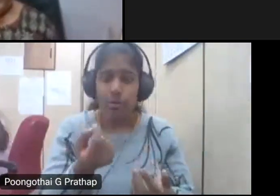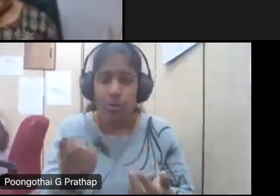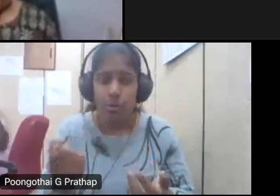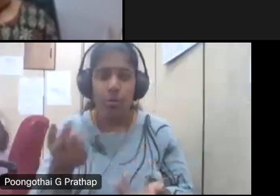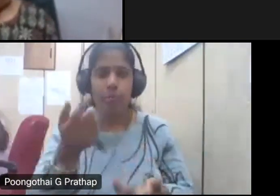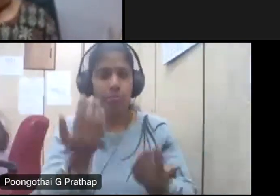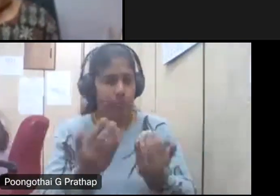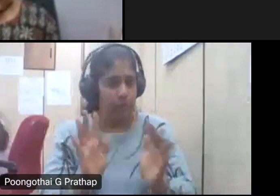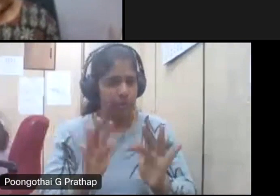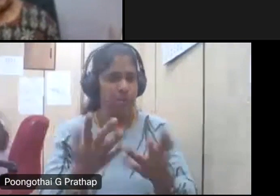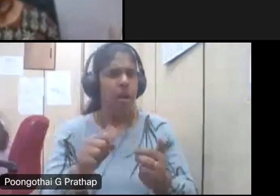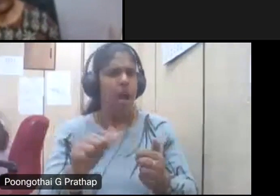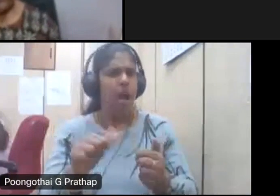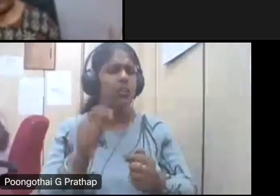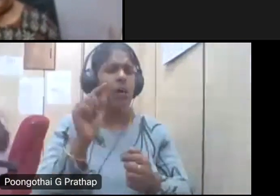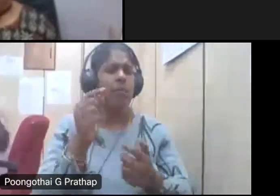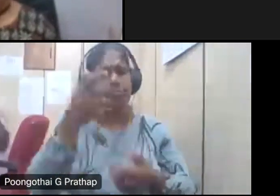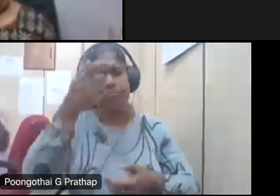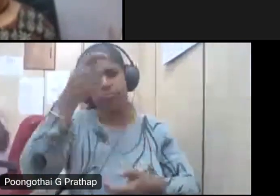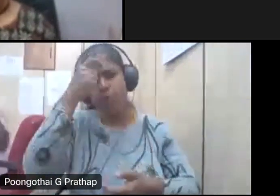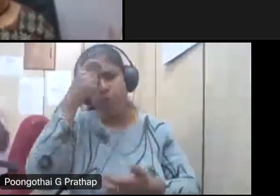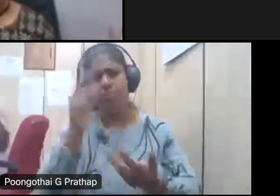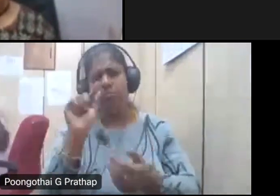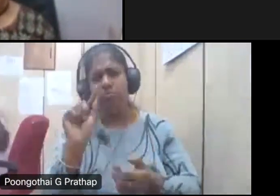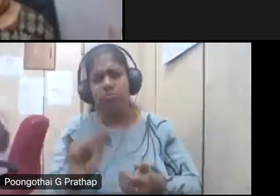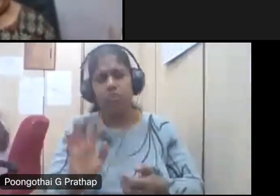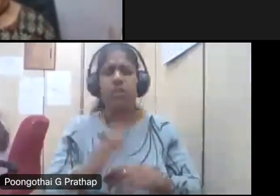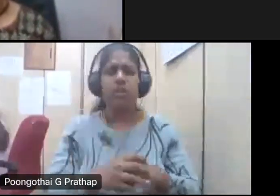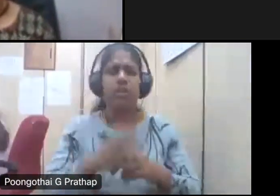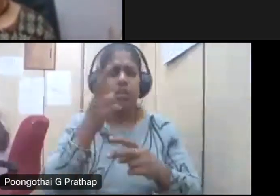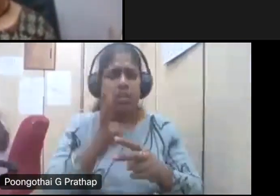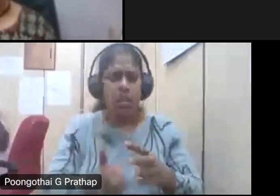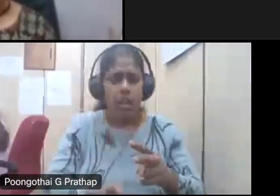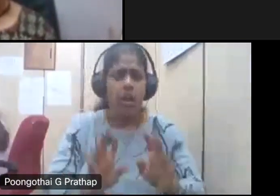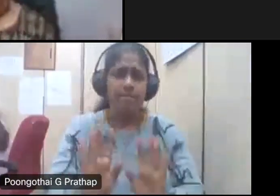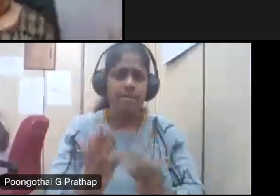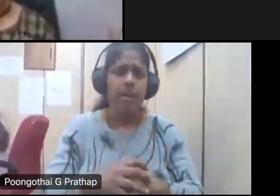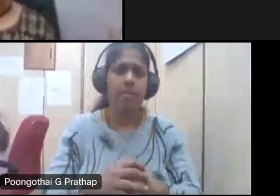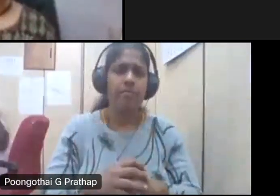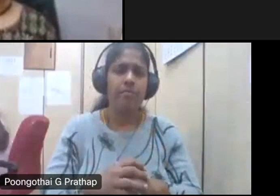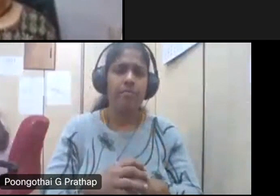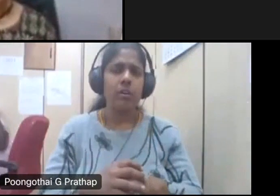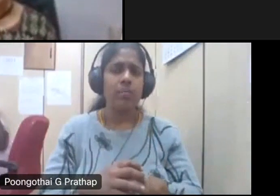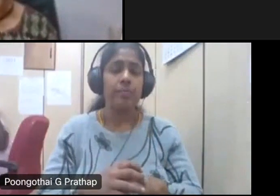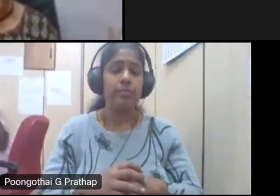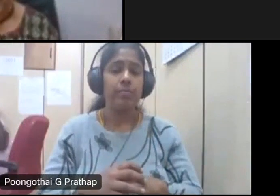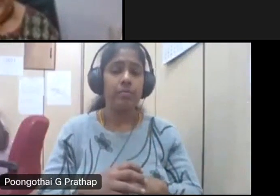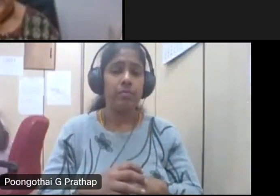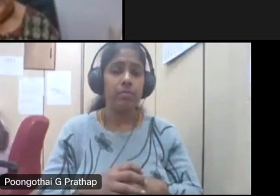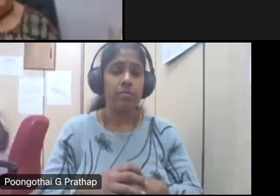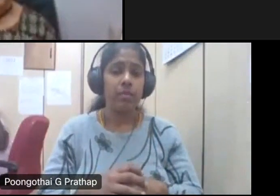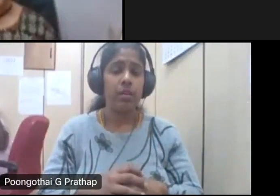problems like leukemia, dementia, Alzheimer's, seizures, etc. But I